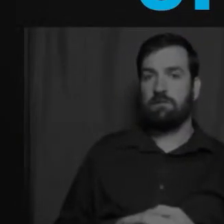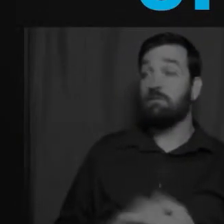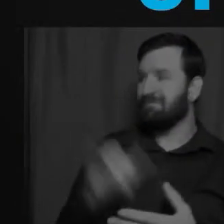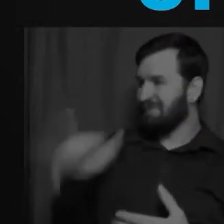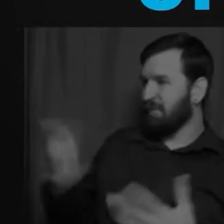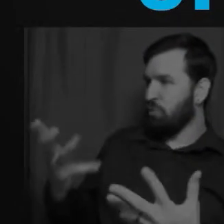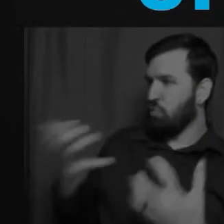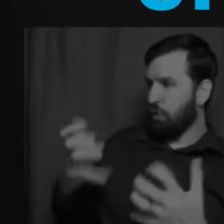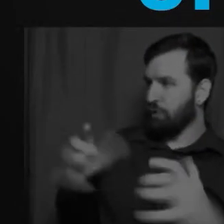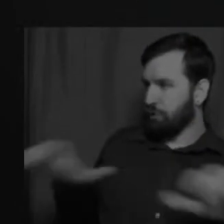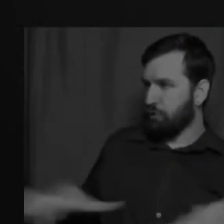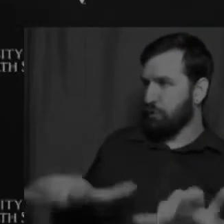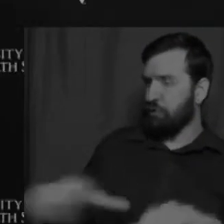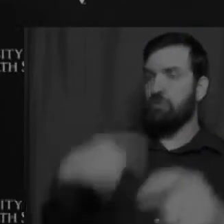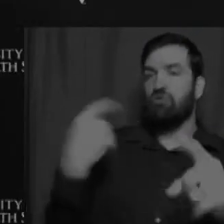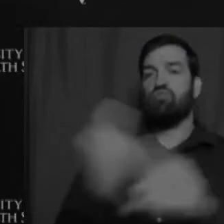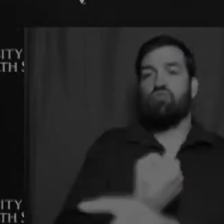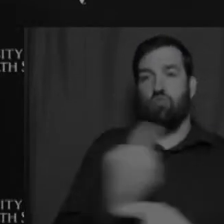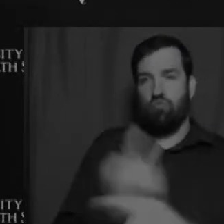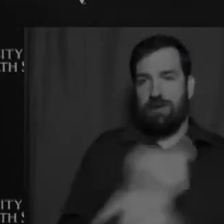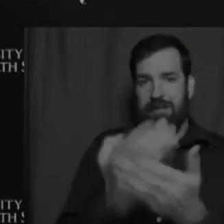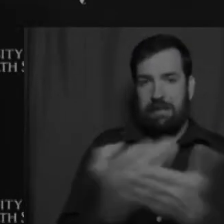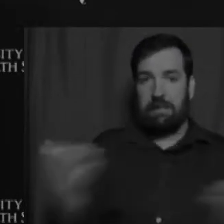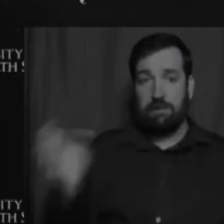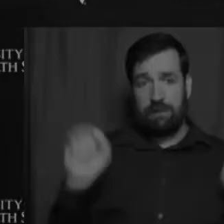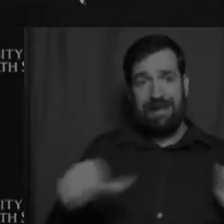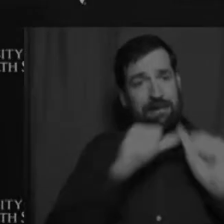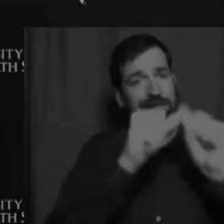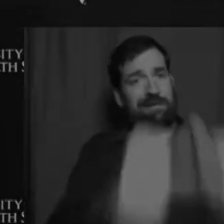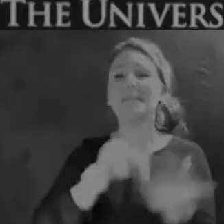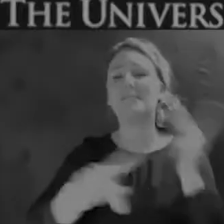Subscribe to our morning medical update and Open Mics